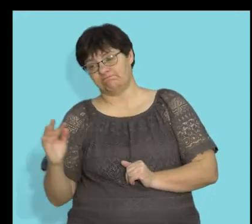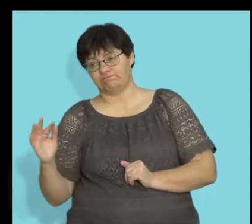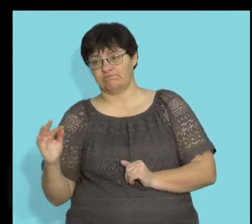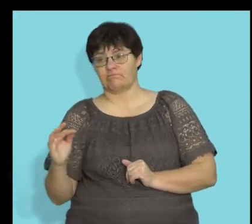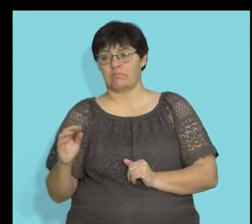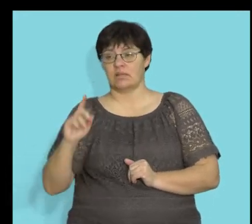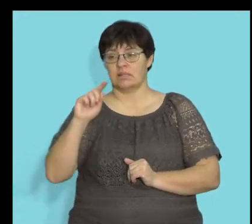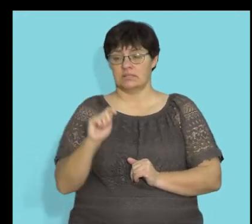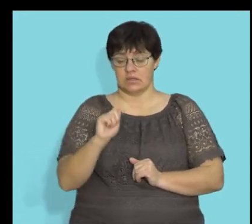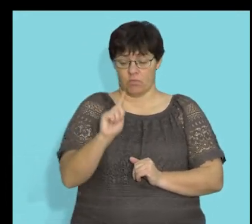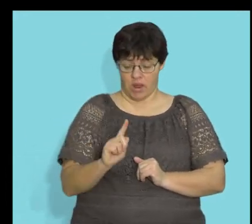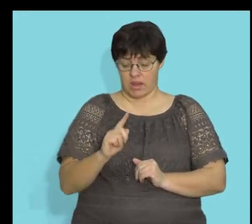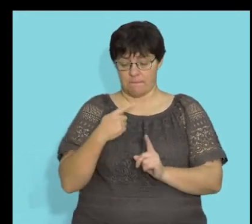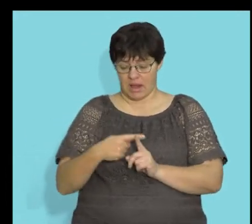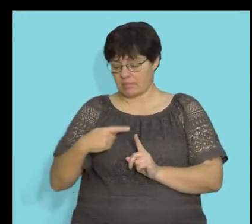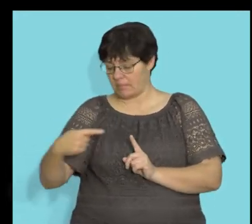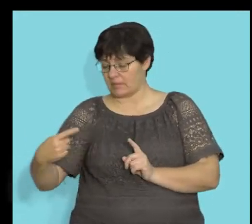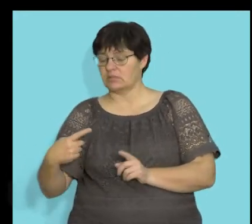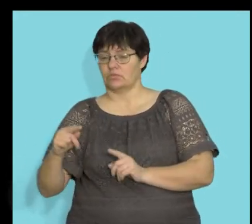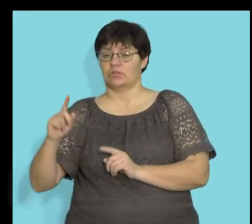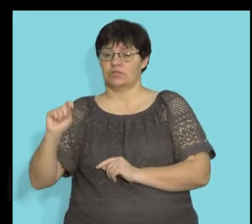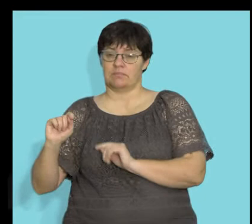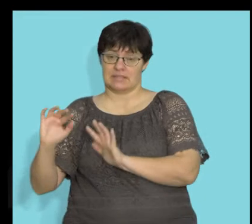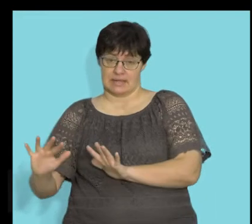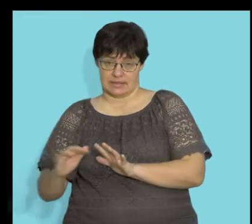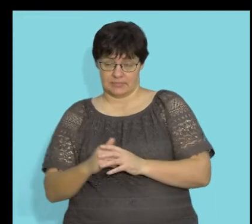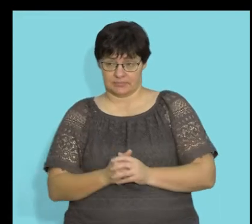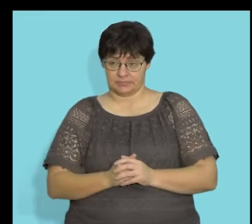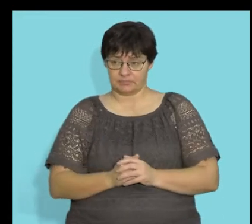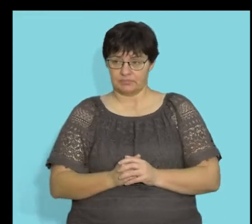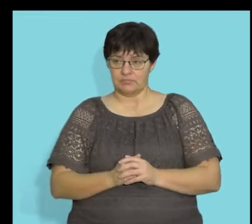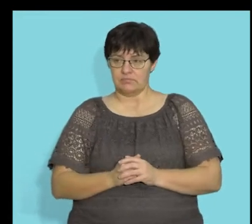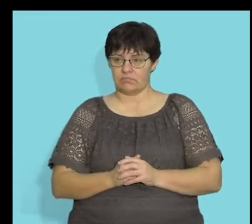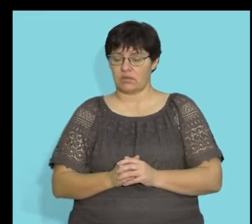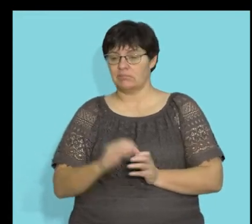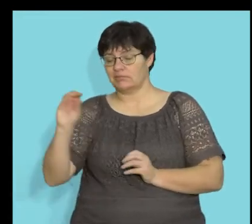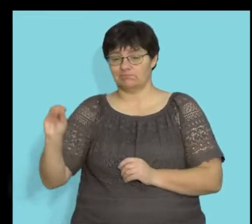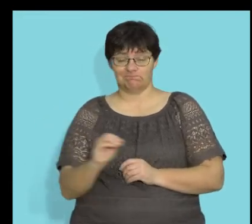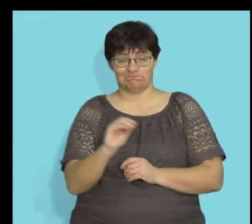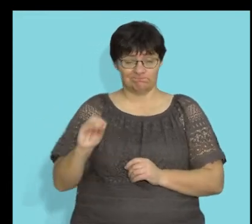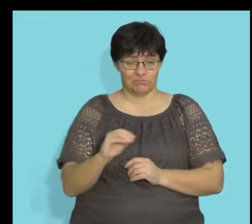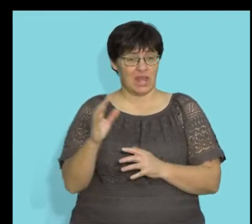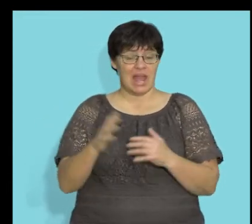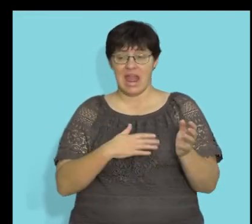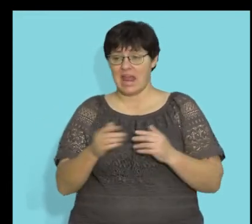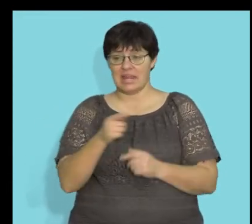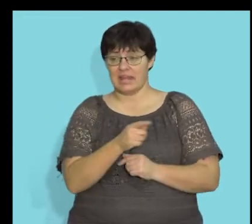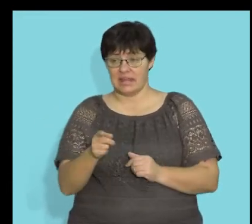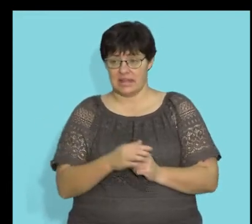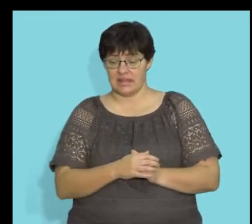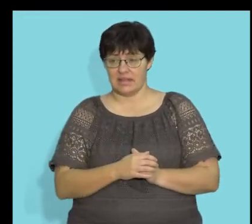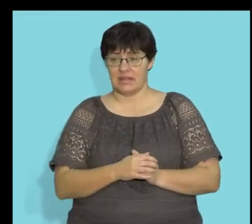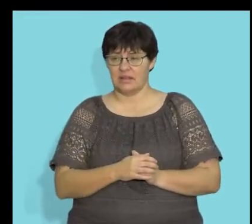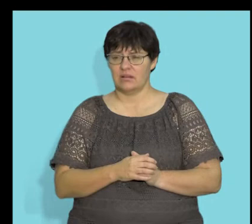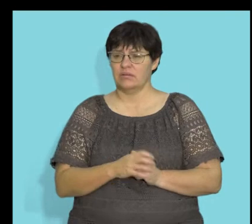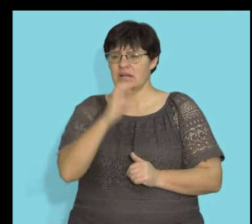the 10th term. But before I can actually think about substituting into any series formula,